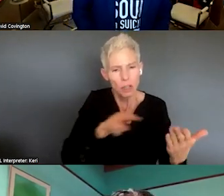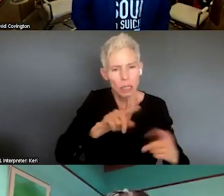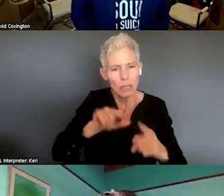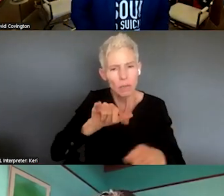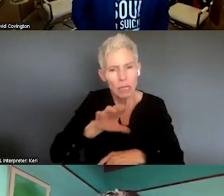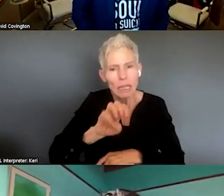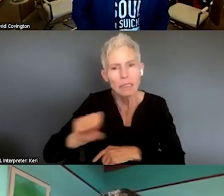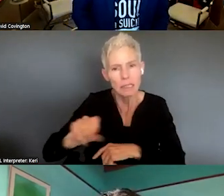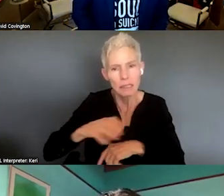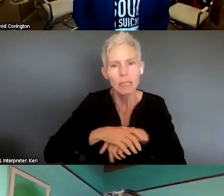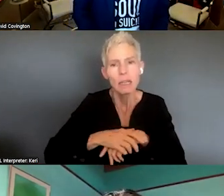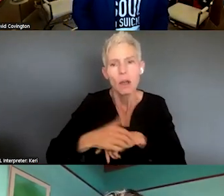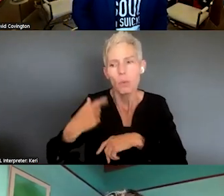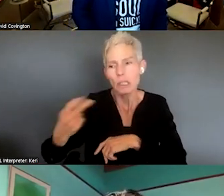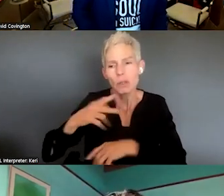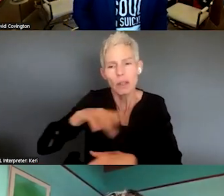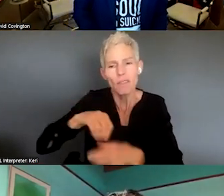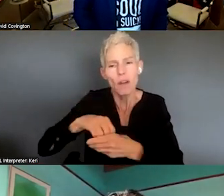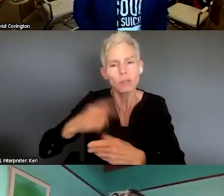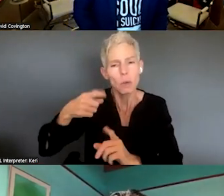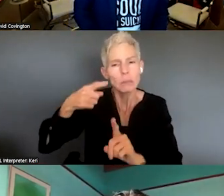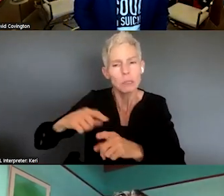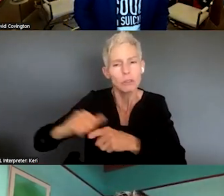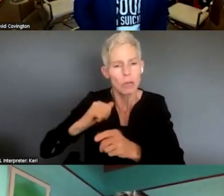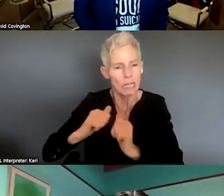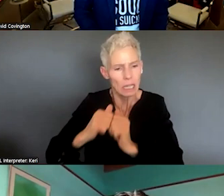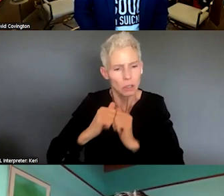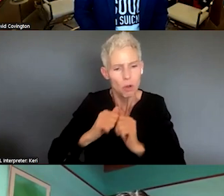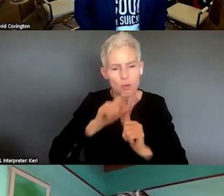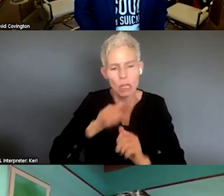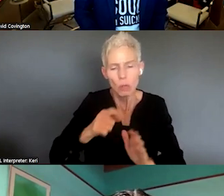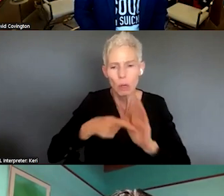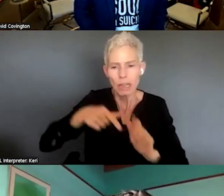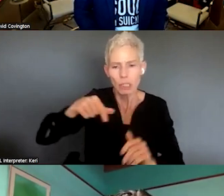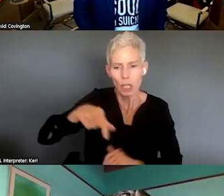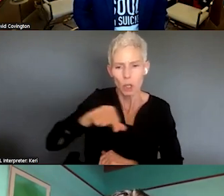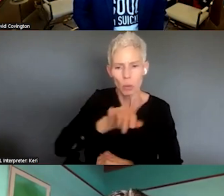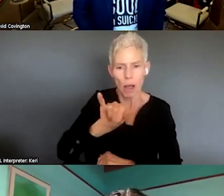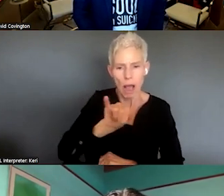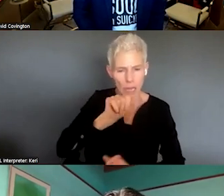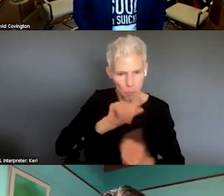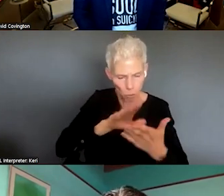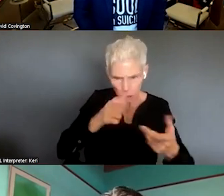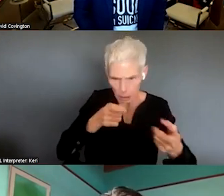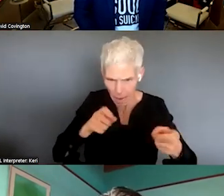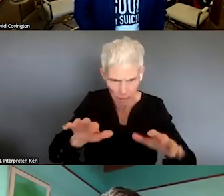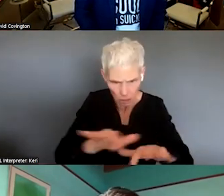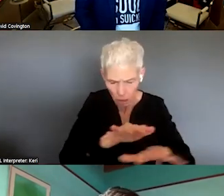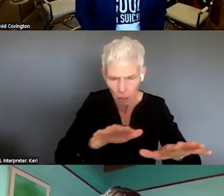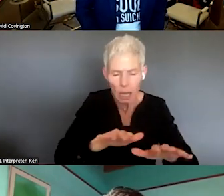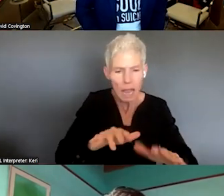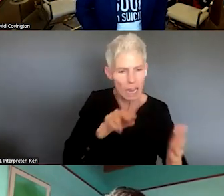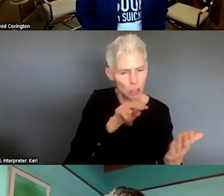Six Sigma Green Belt training together. And it really takes a QI approach to managing these. So then you go over those cases and go, Right. oh yeah,